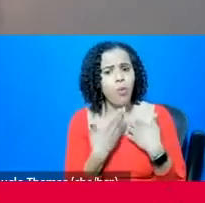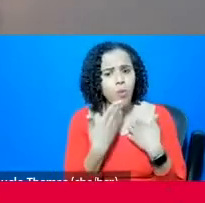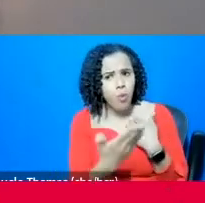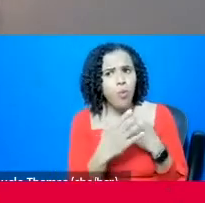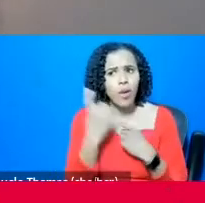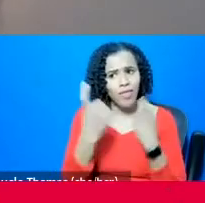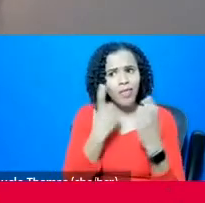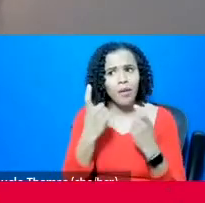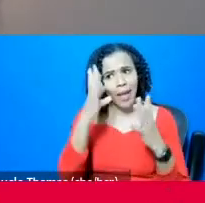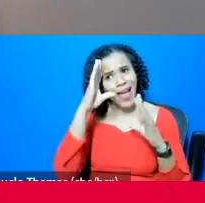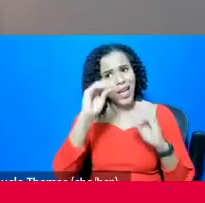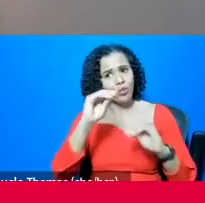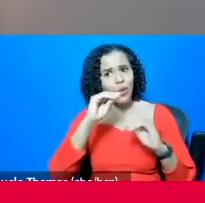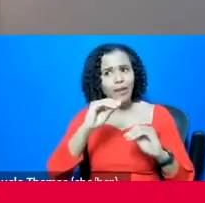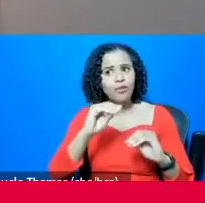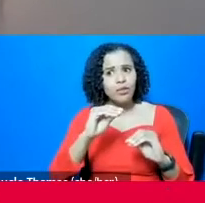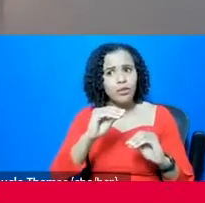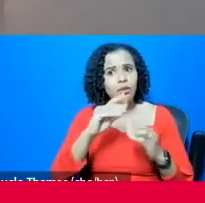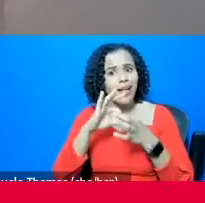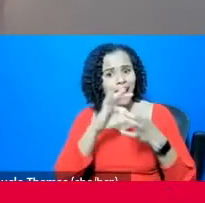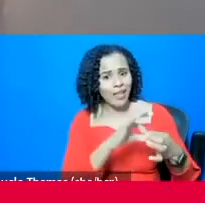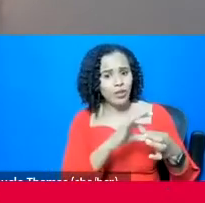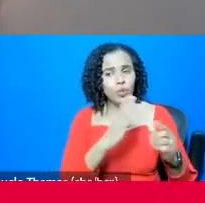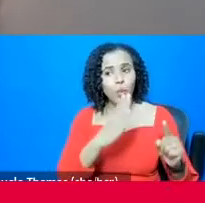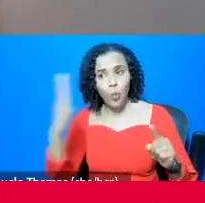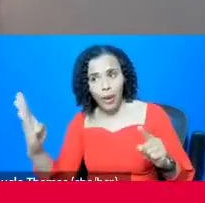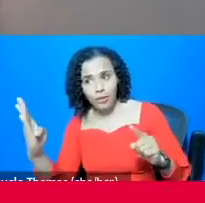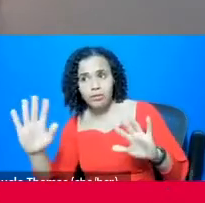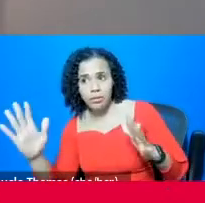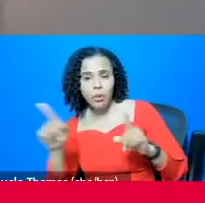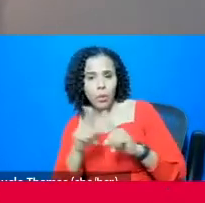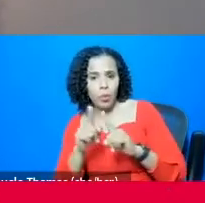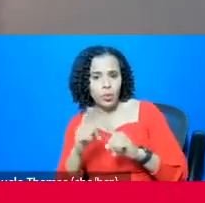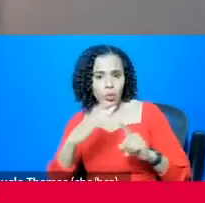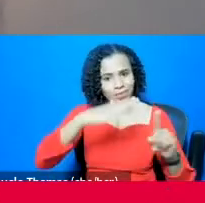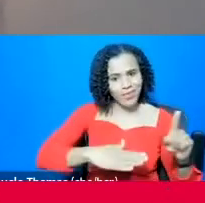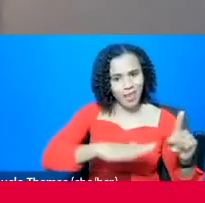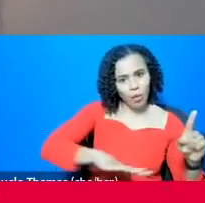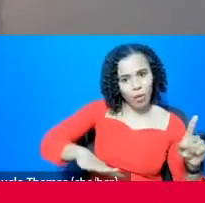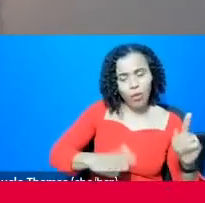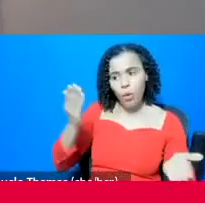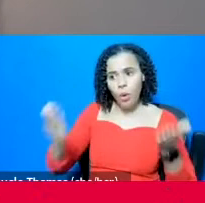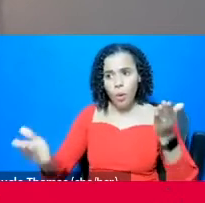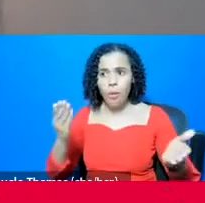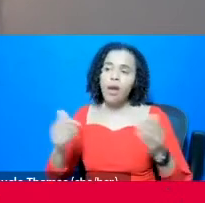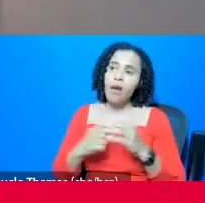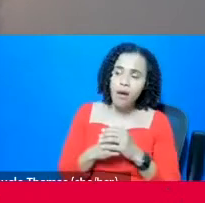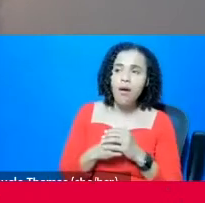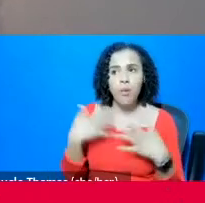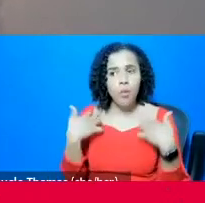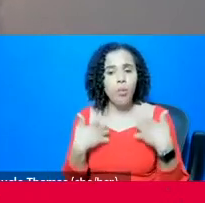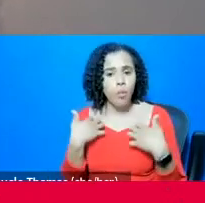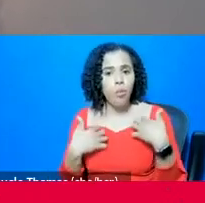that education plays in the West and the imperial core, and comparing that to the role that education